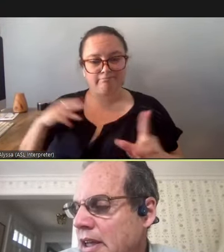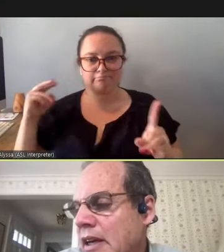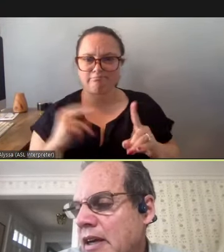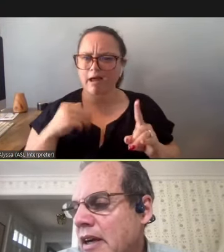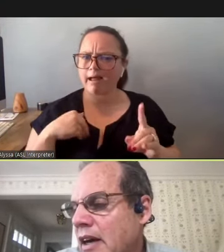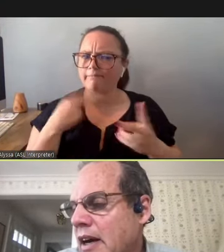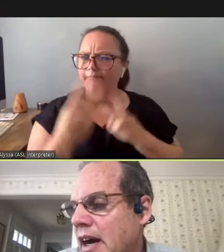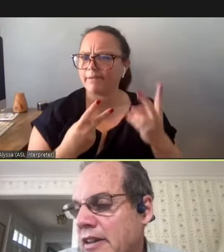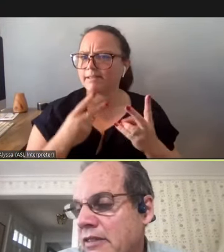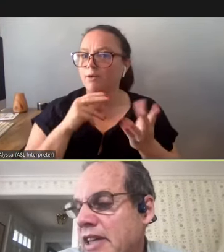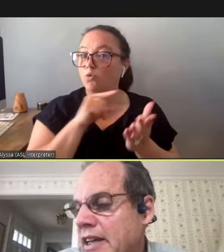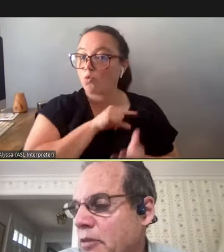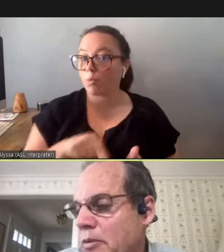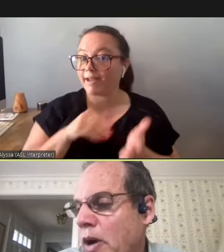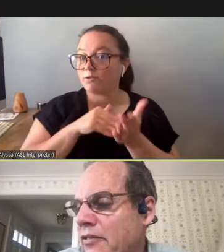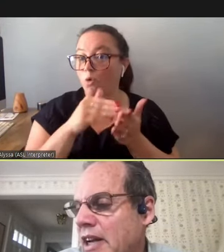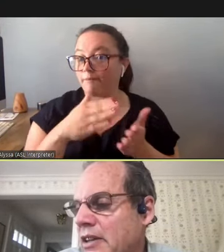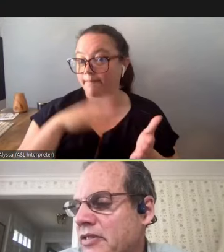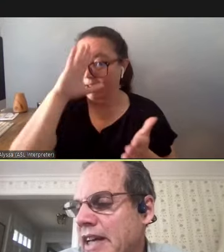frequently.